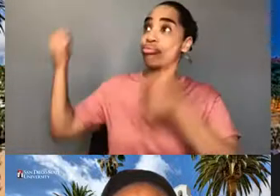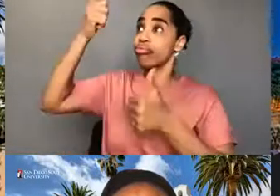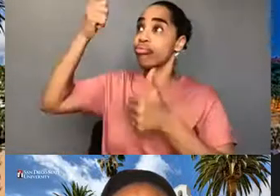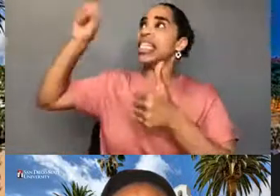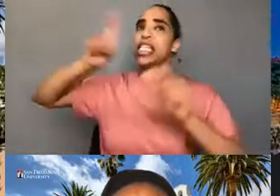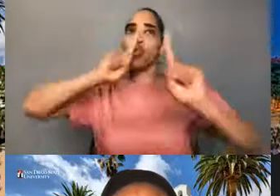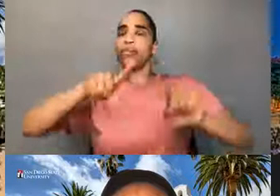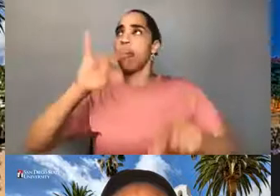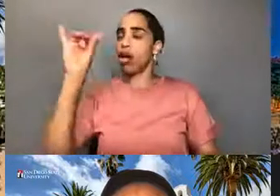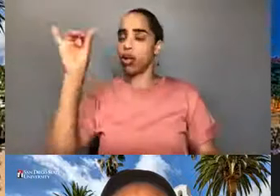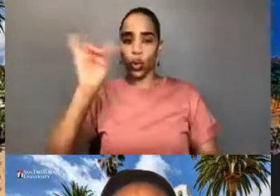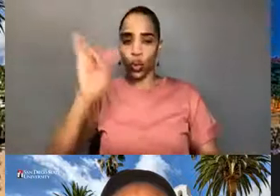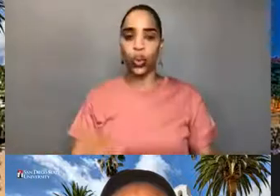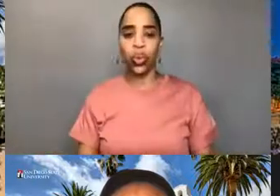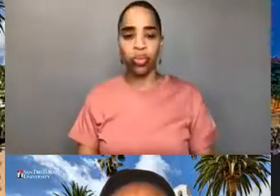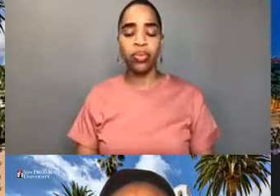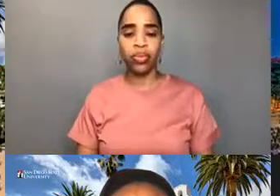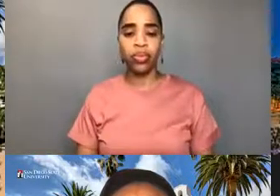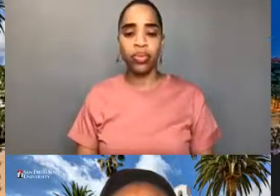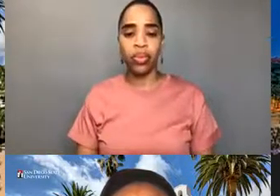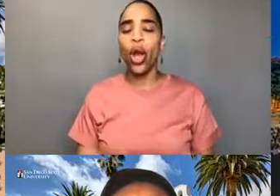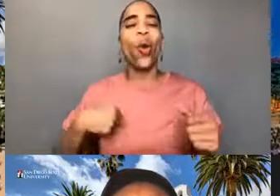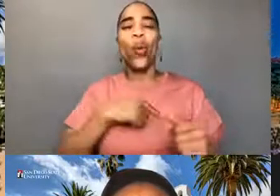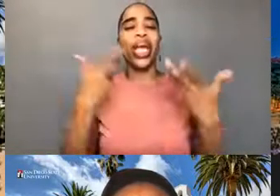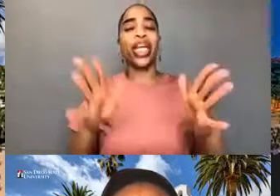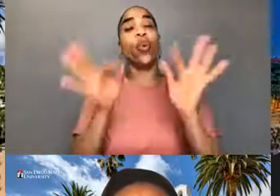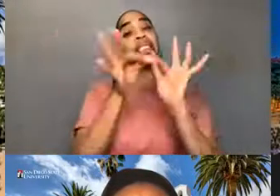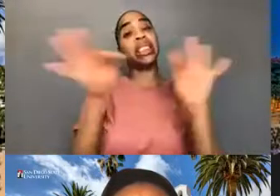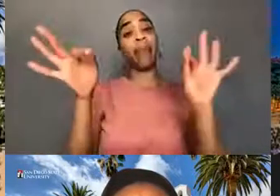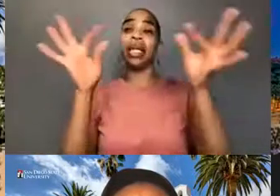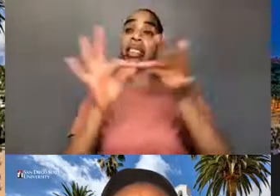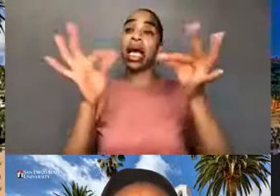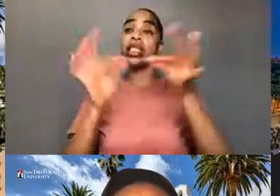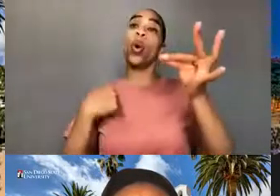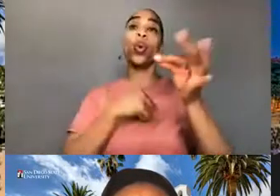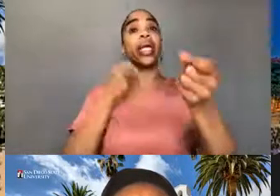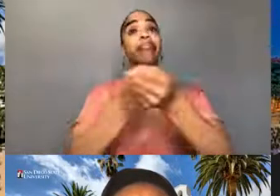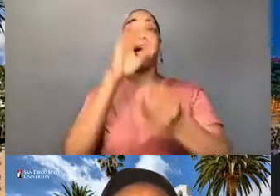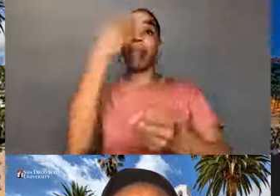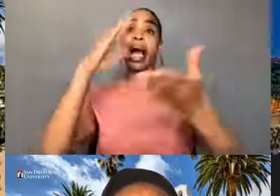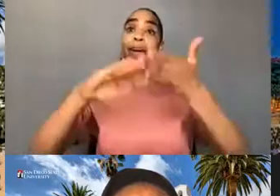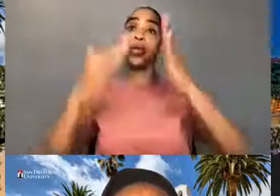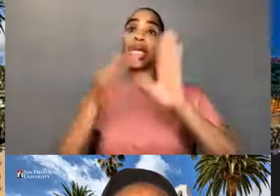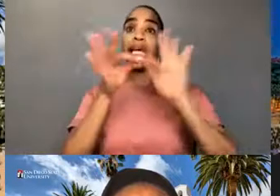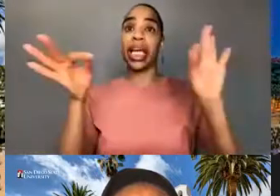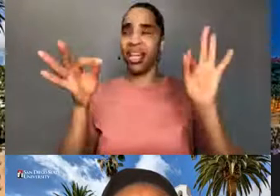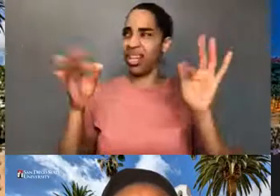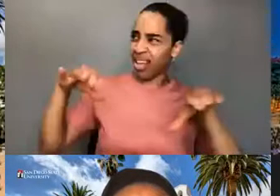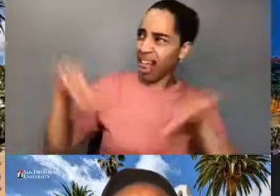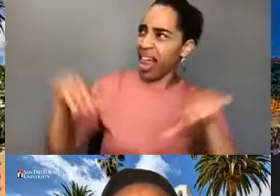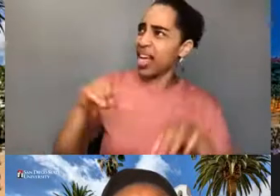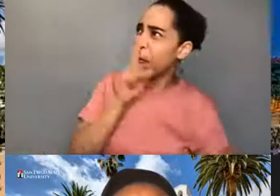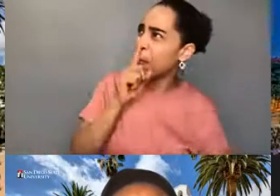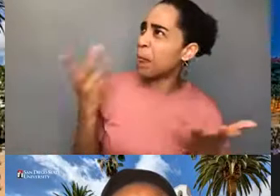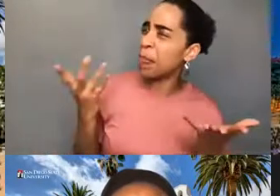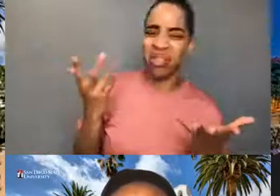and that no one wanted to see a statement that said we stand with the Black community or with no action that went along with it.